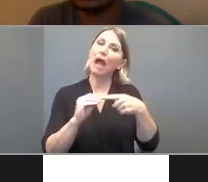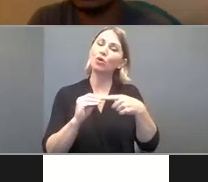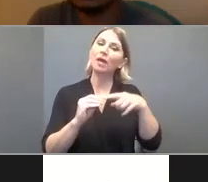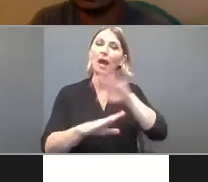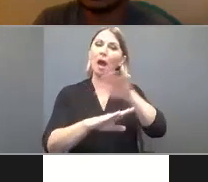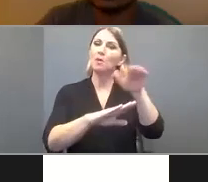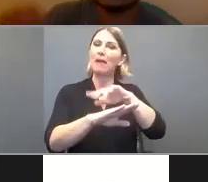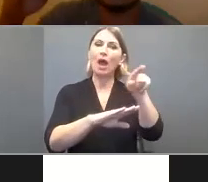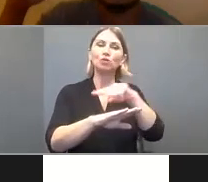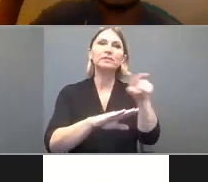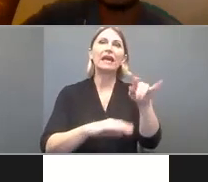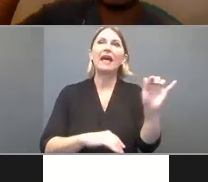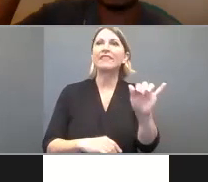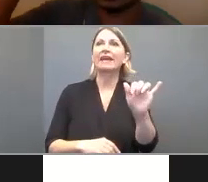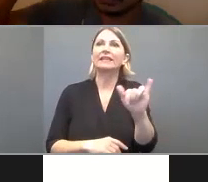bounds in the sense that that